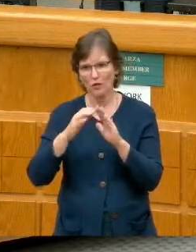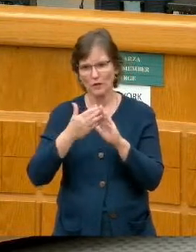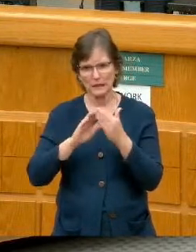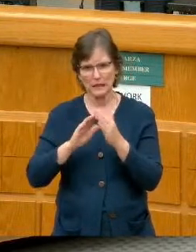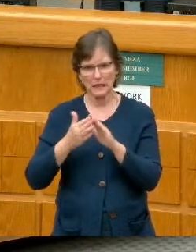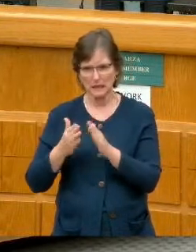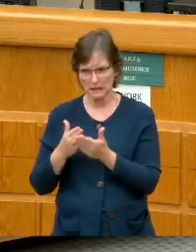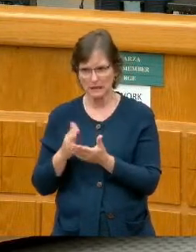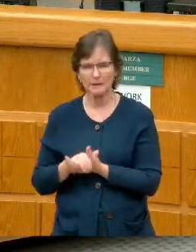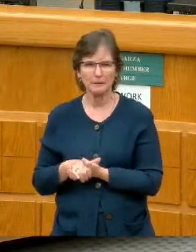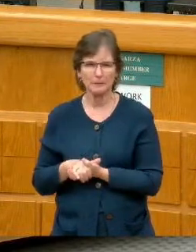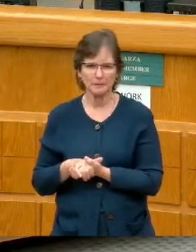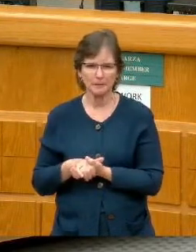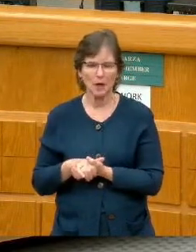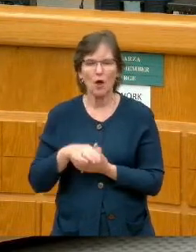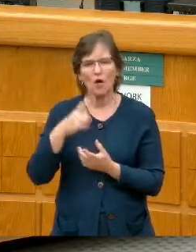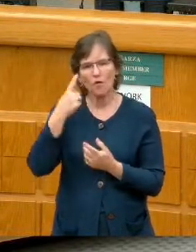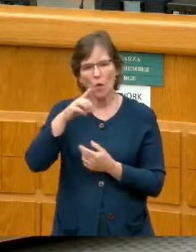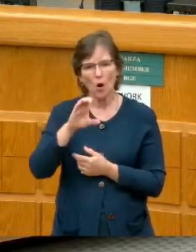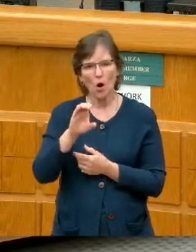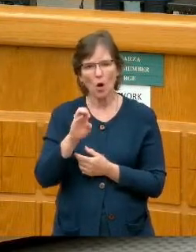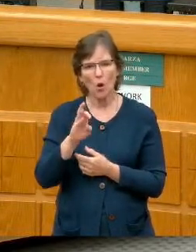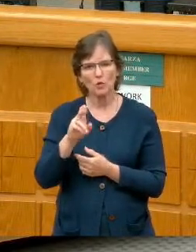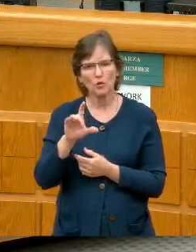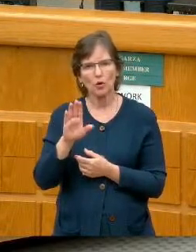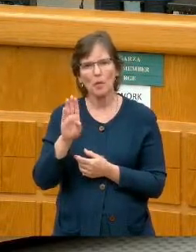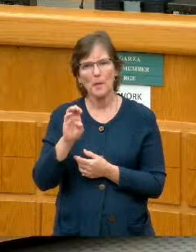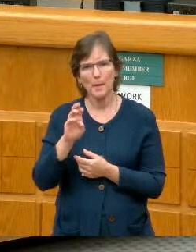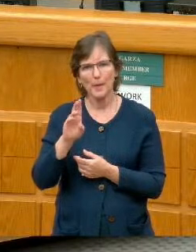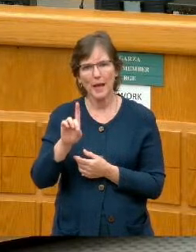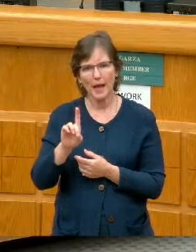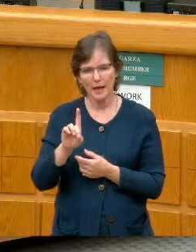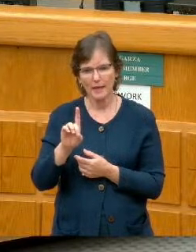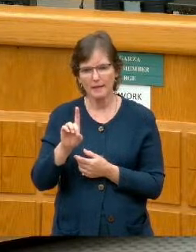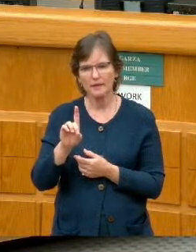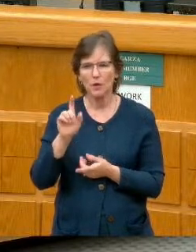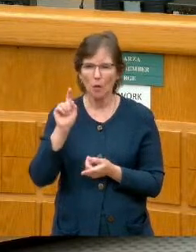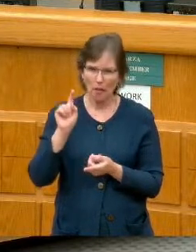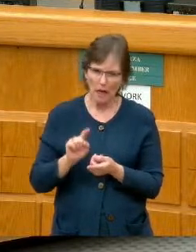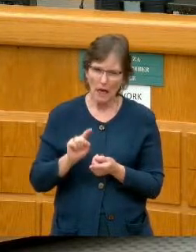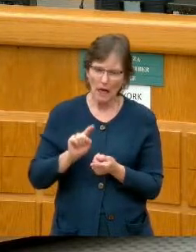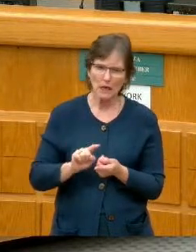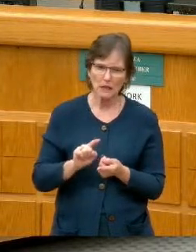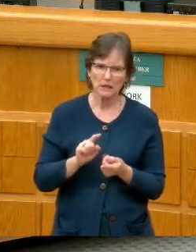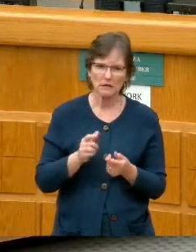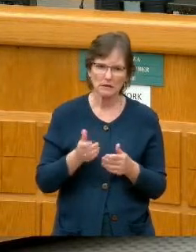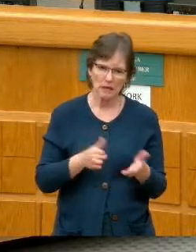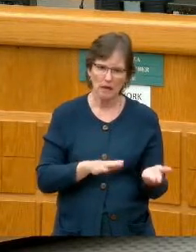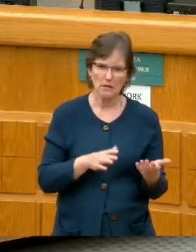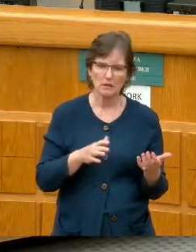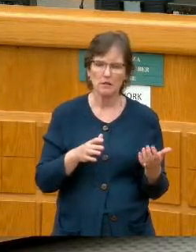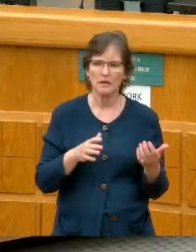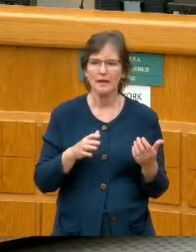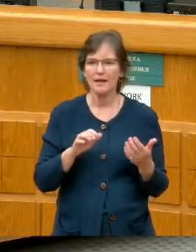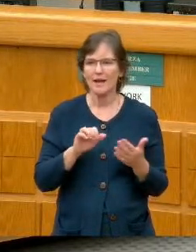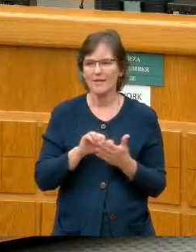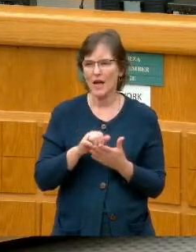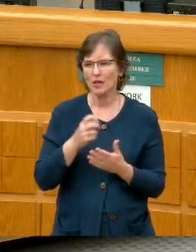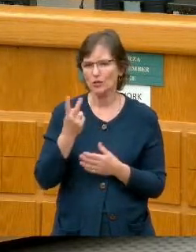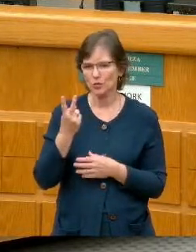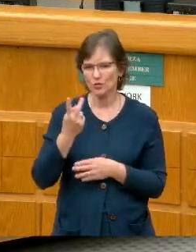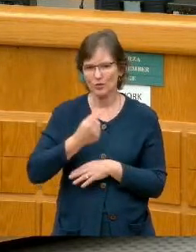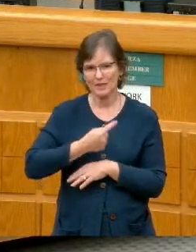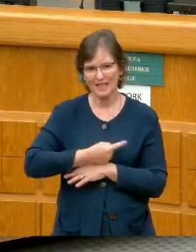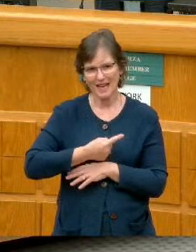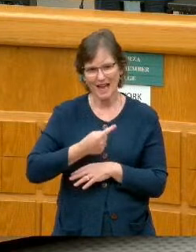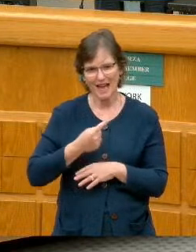but well lower than we were at the peak. And the 2 fatalities today in Nueces County is kind of an aberration